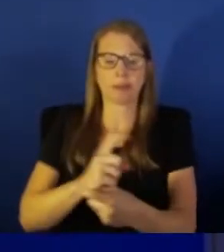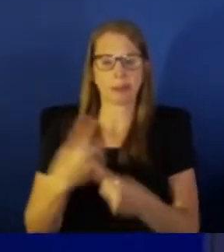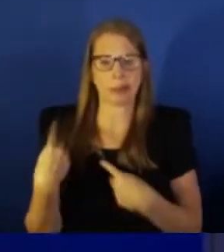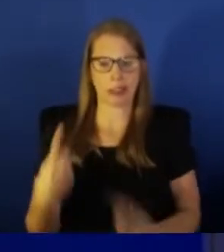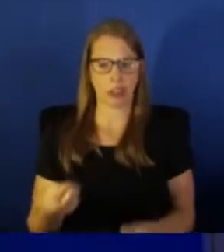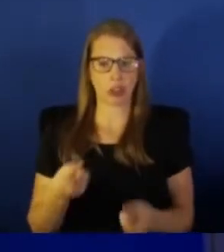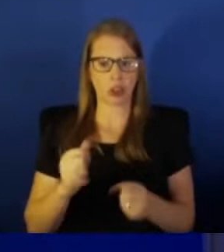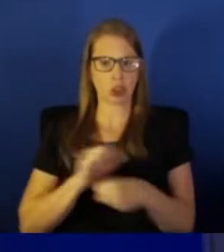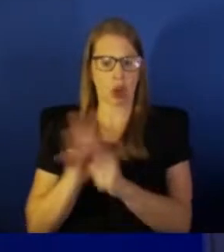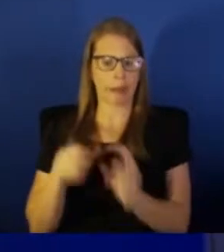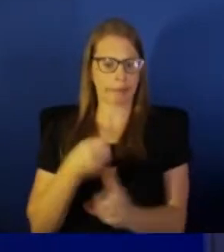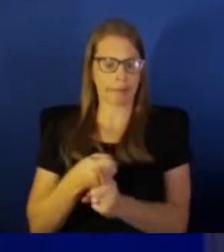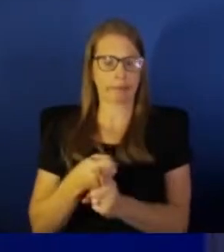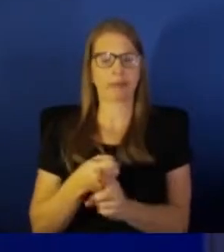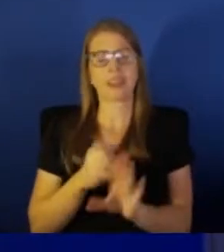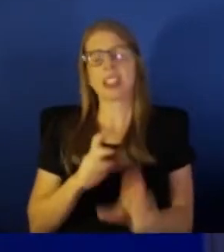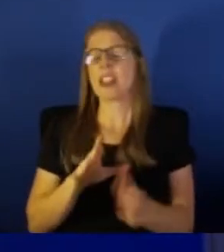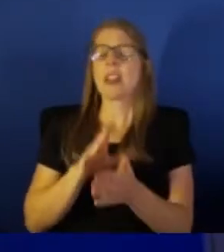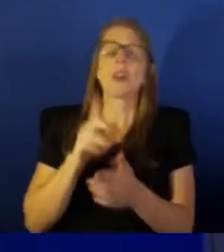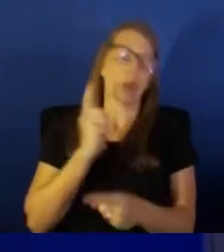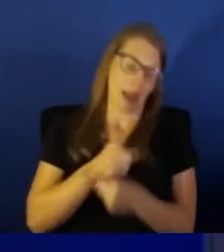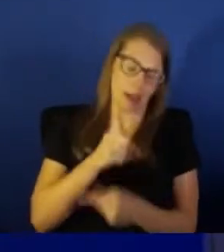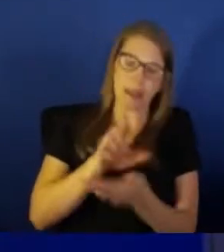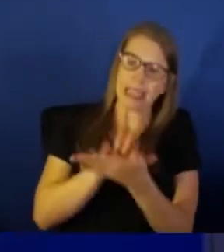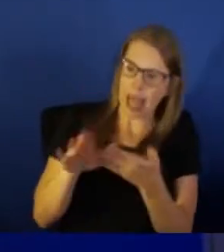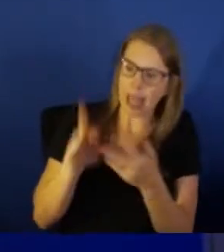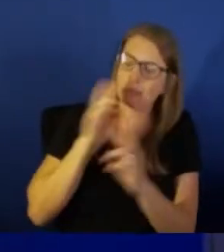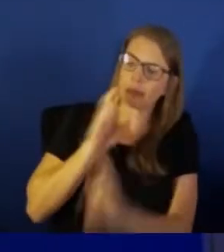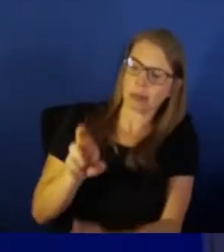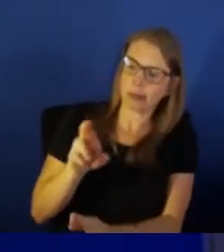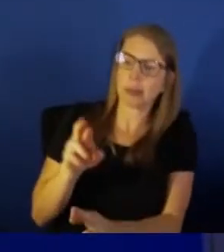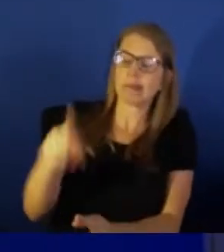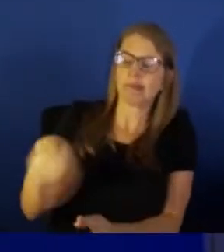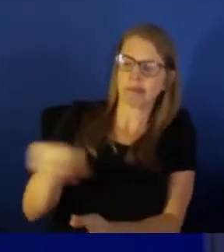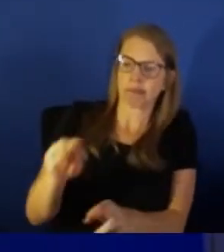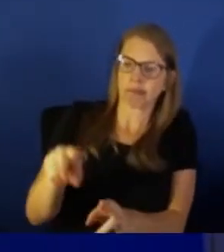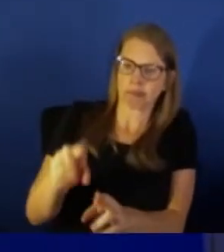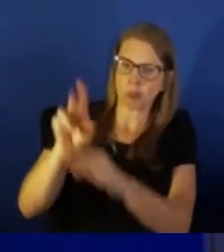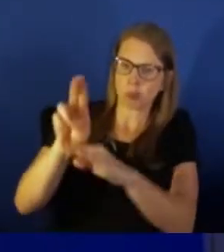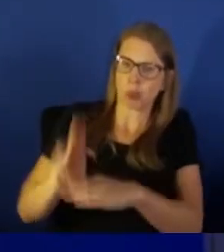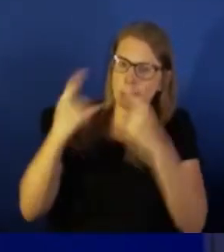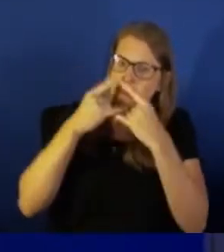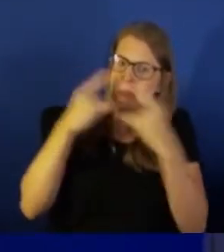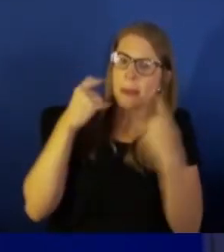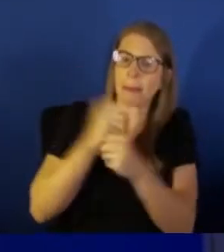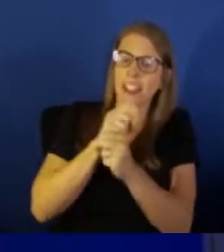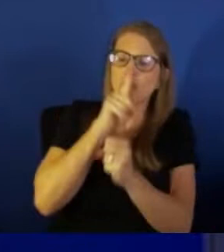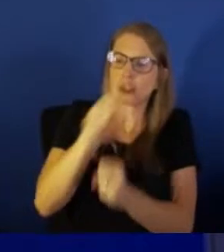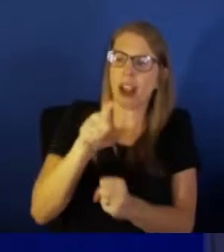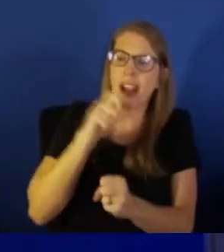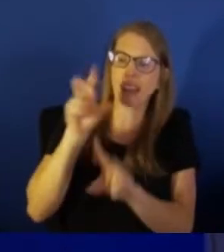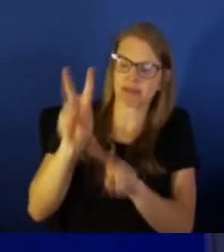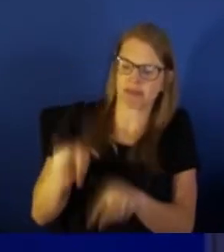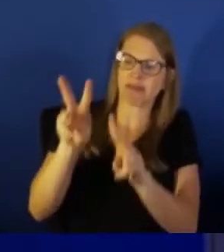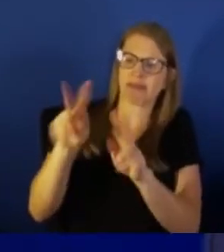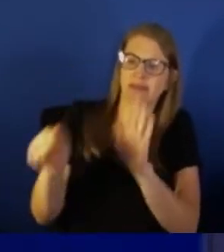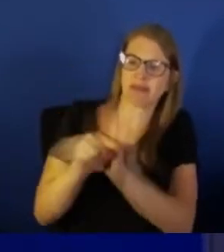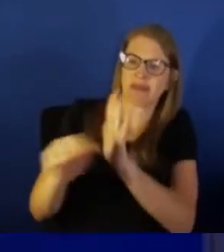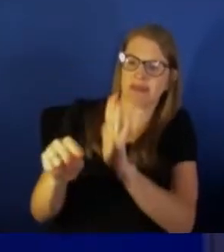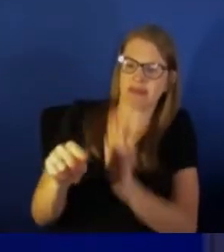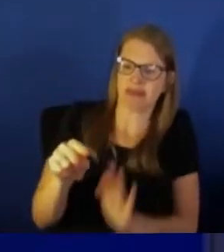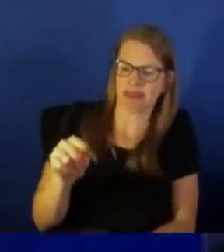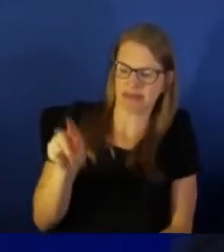just be kind, respectful to others who are actually taking on these precautions. Make sure that you're not judging negatively anybody who is.